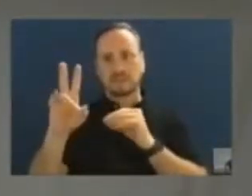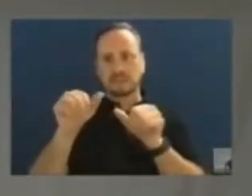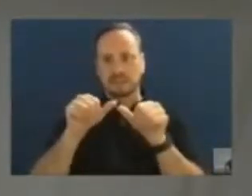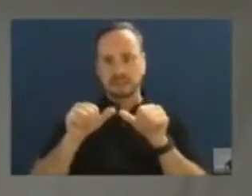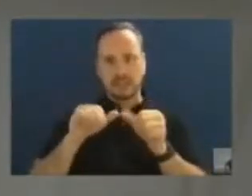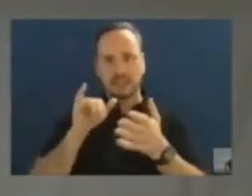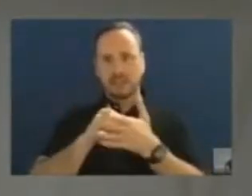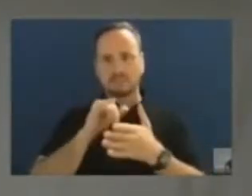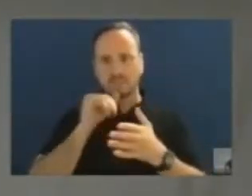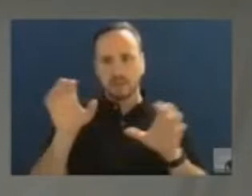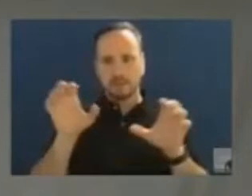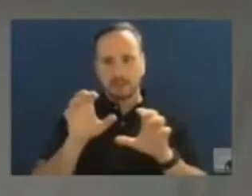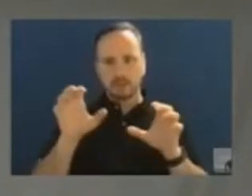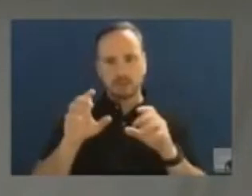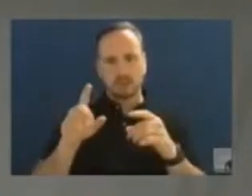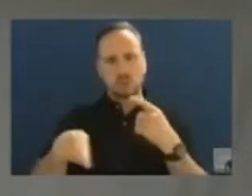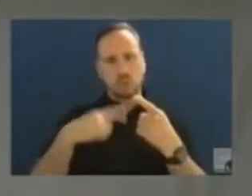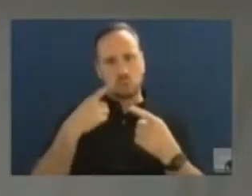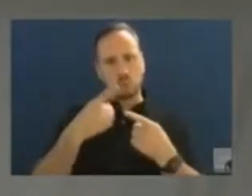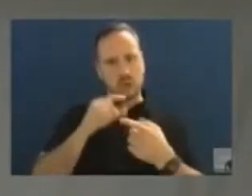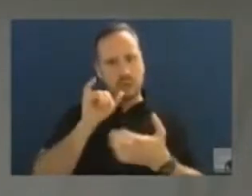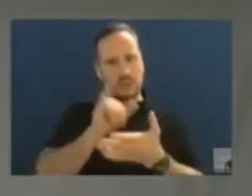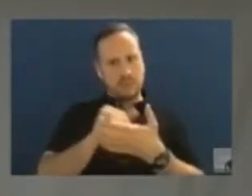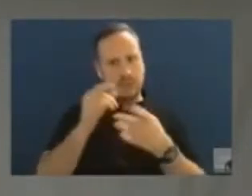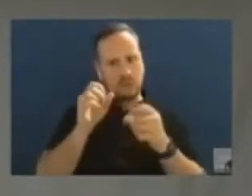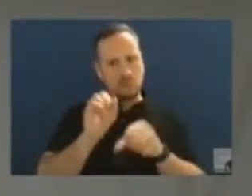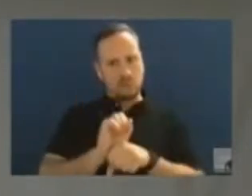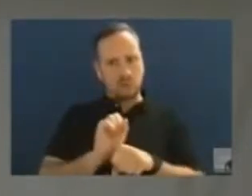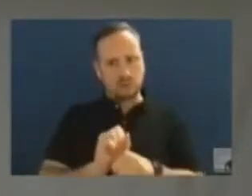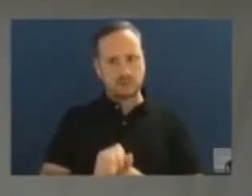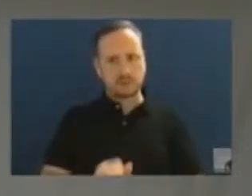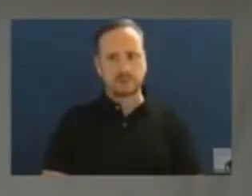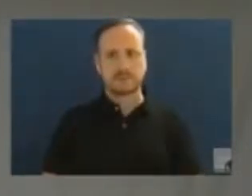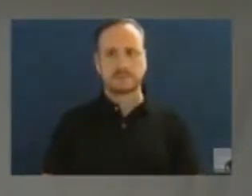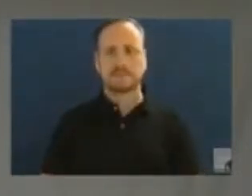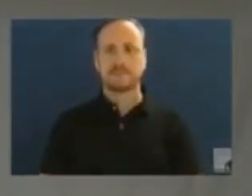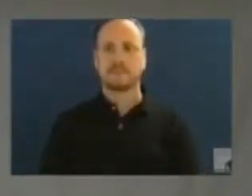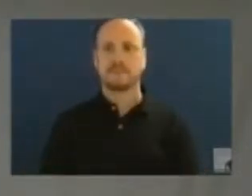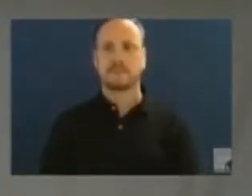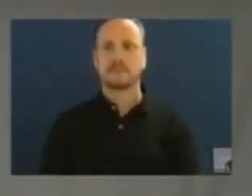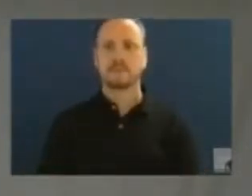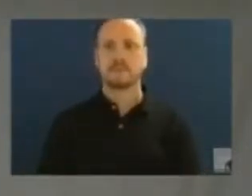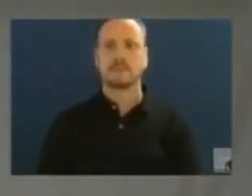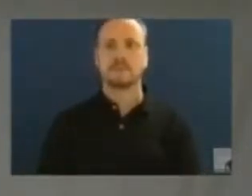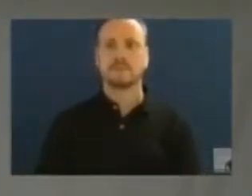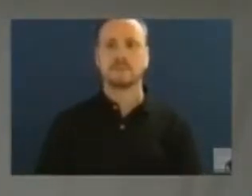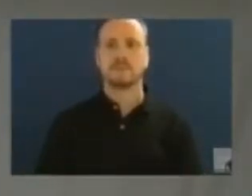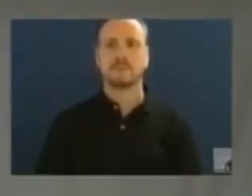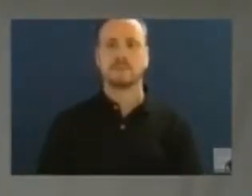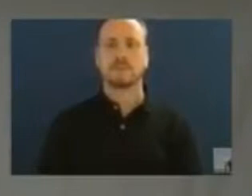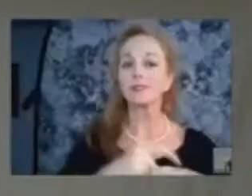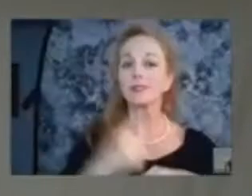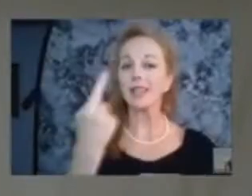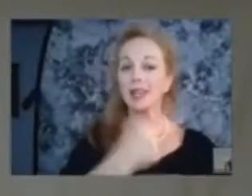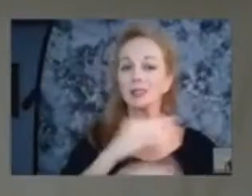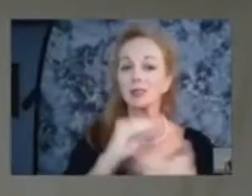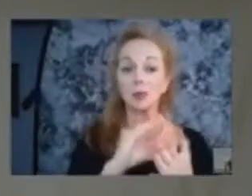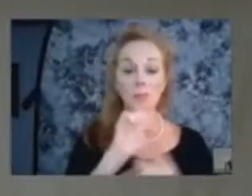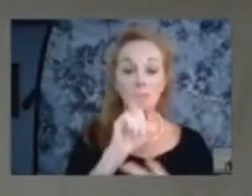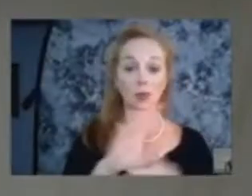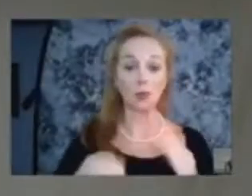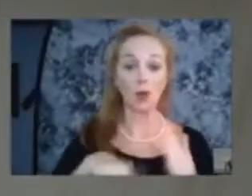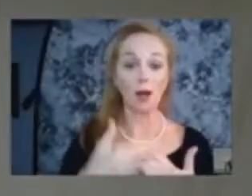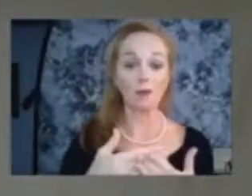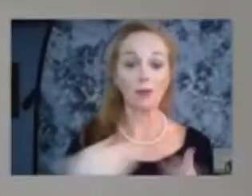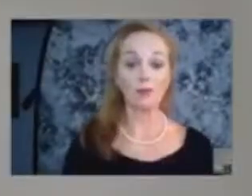does that work occur? What time of day? Do students have to be there? What happens there? Yes, ma'am. During the